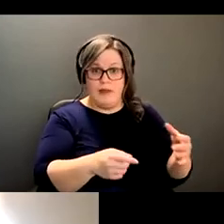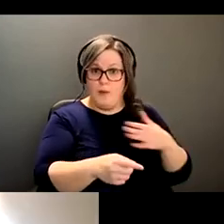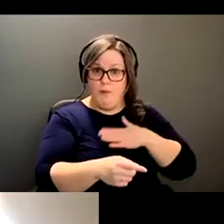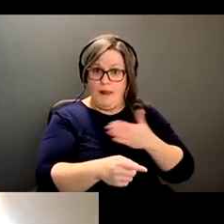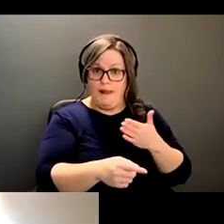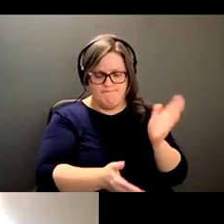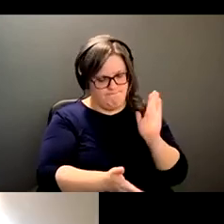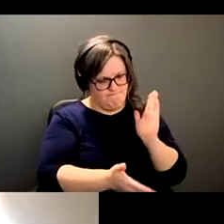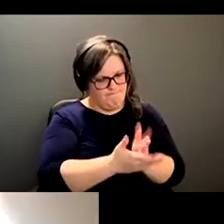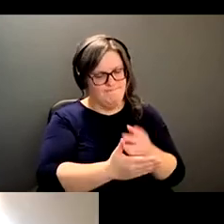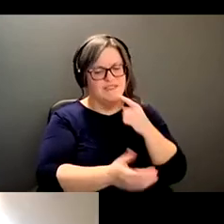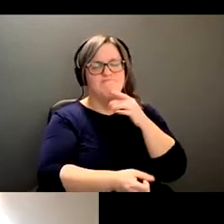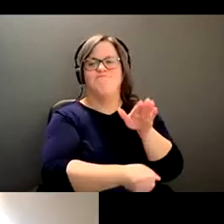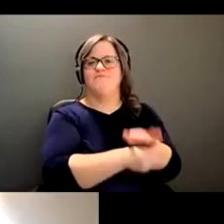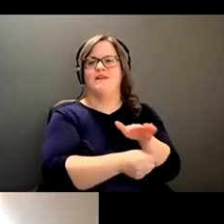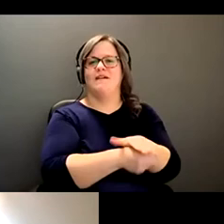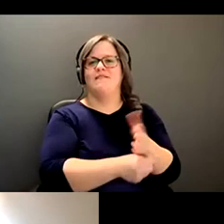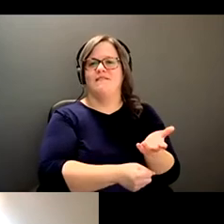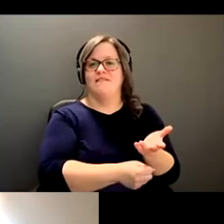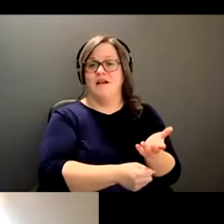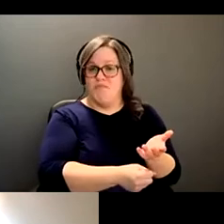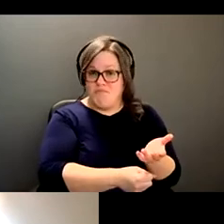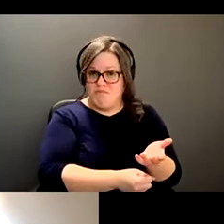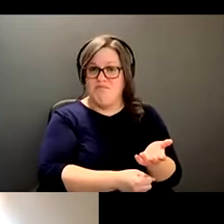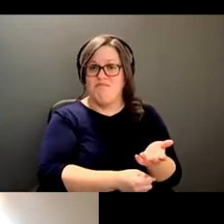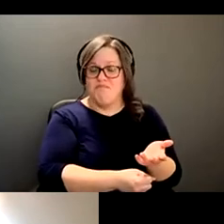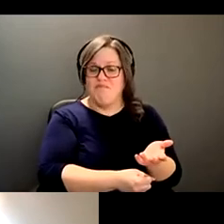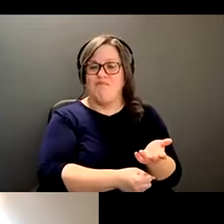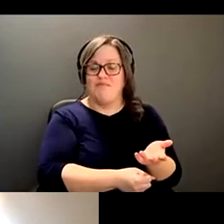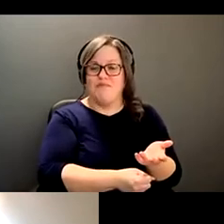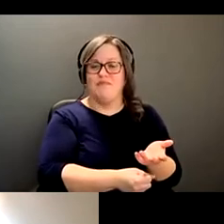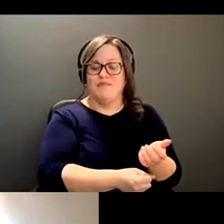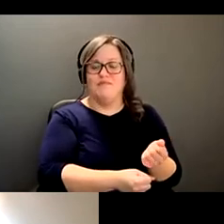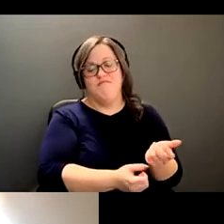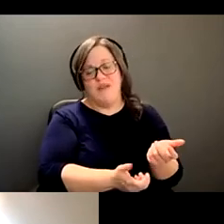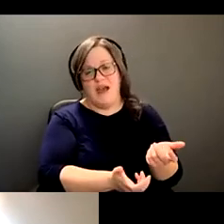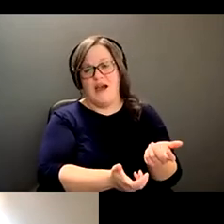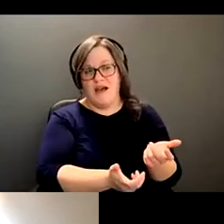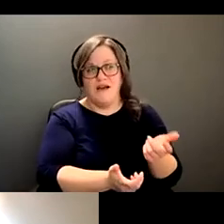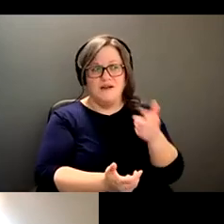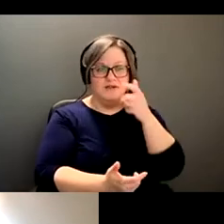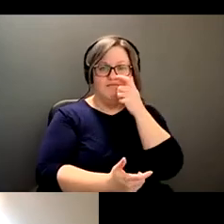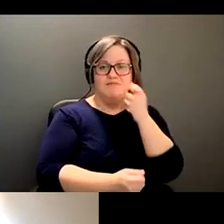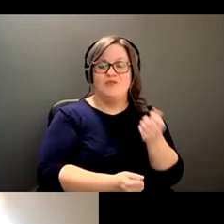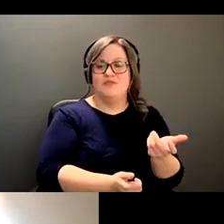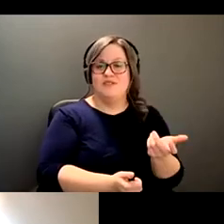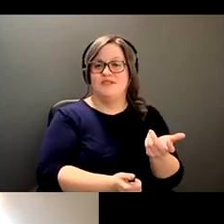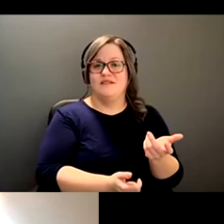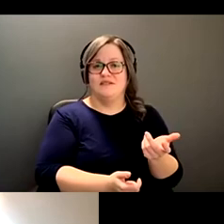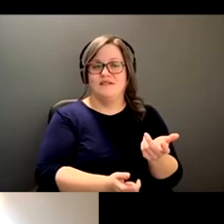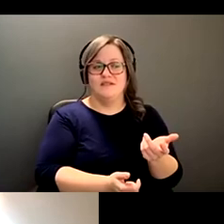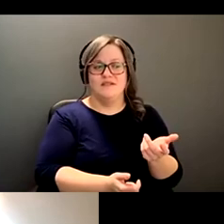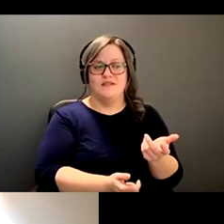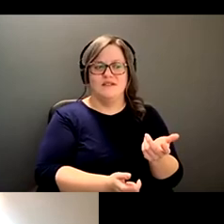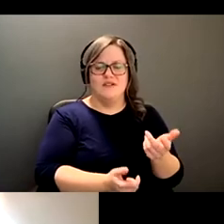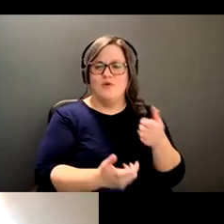go? And then like where it merges in a way where, yeah, that you can still know where the